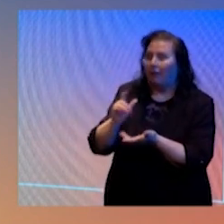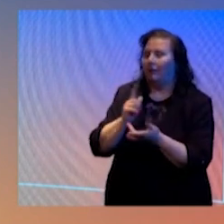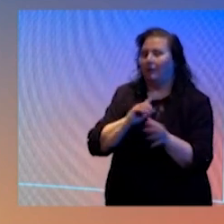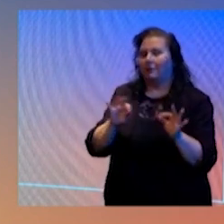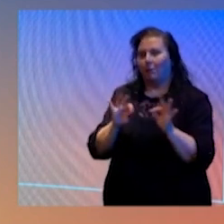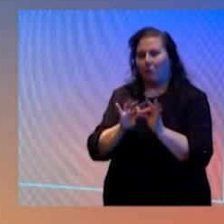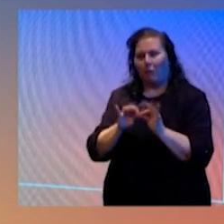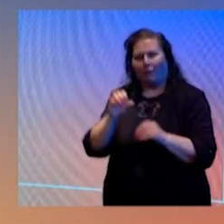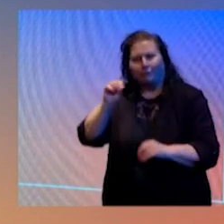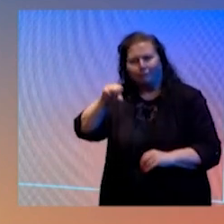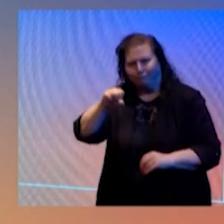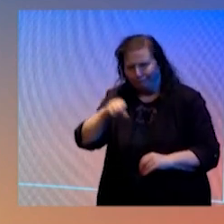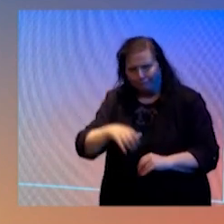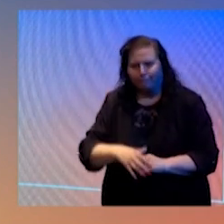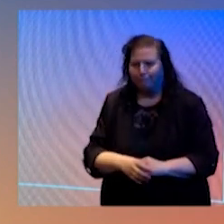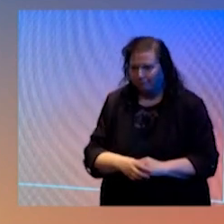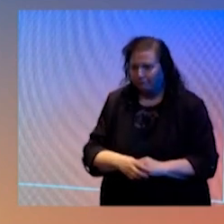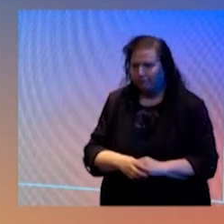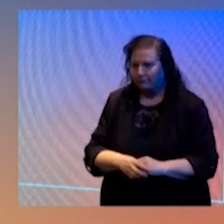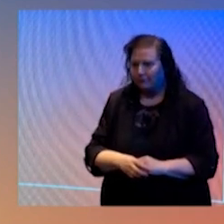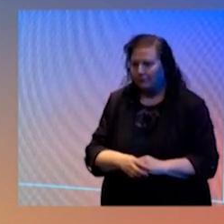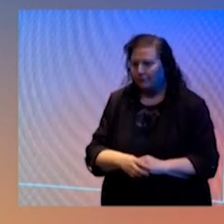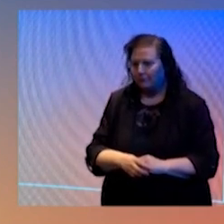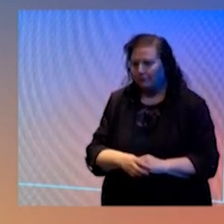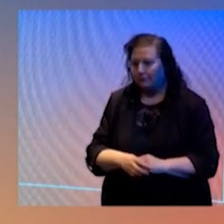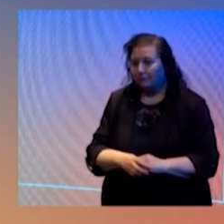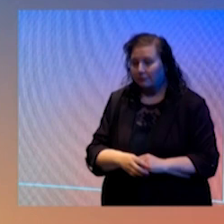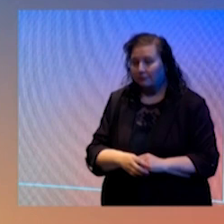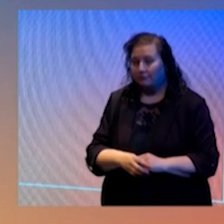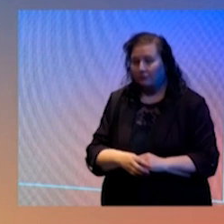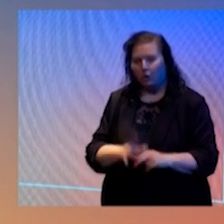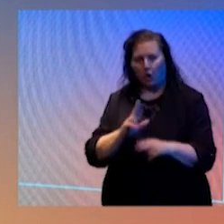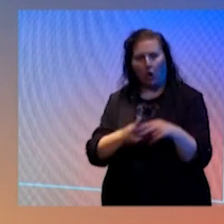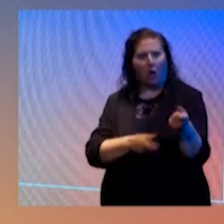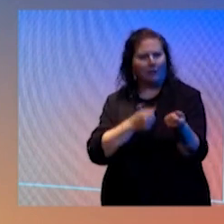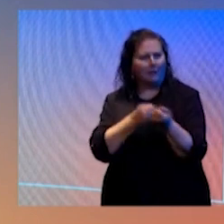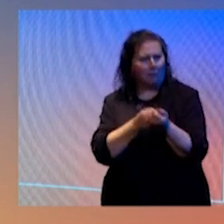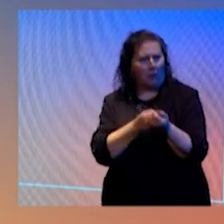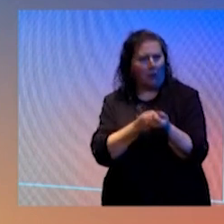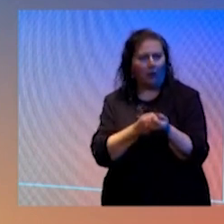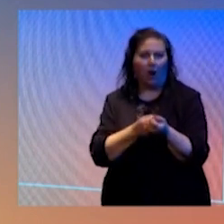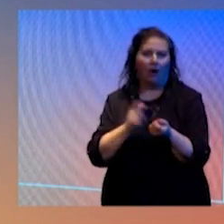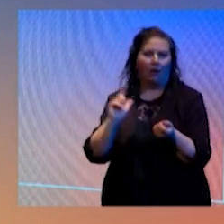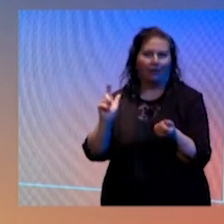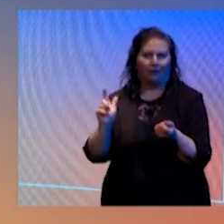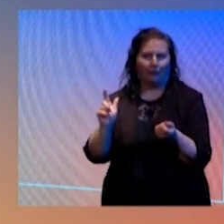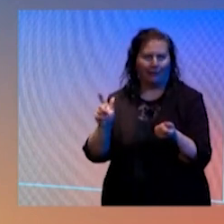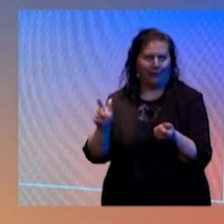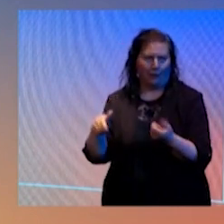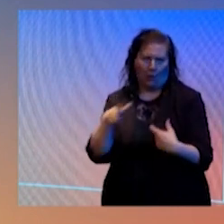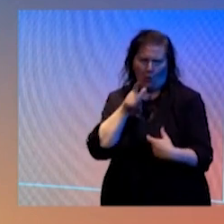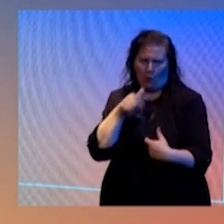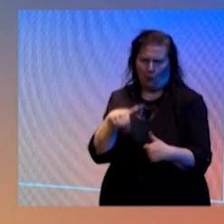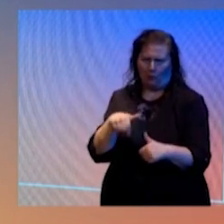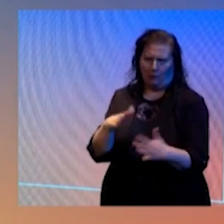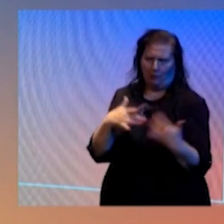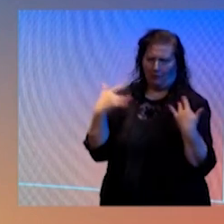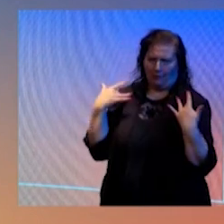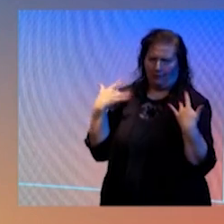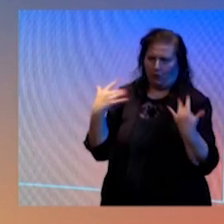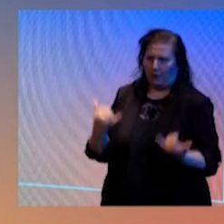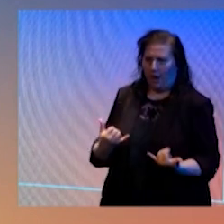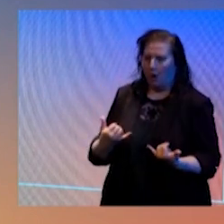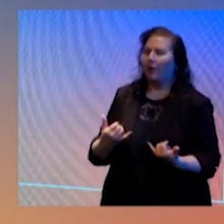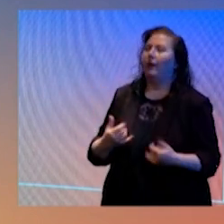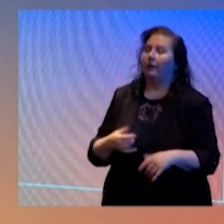is important. You can't say you support something and then say, well, maybe somebody down the road can fund it when we have a little more money.